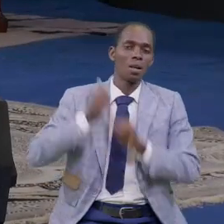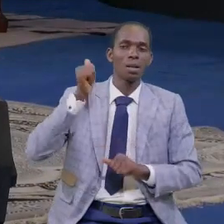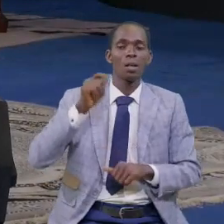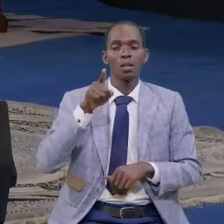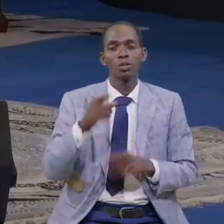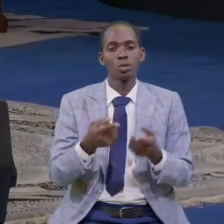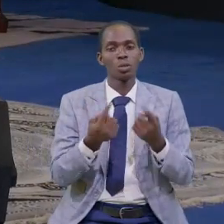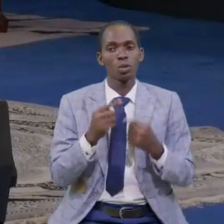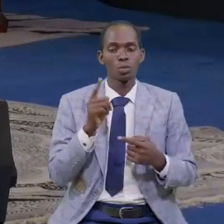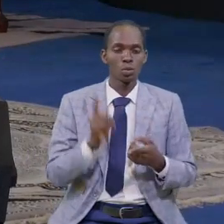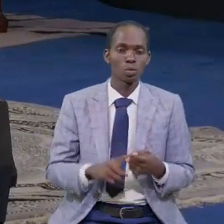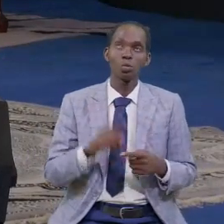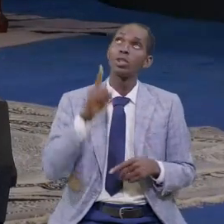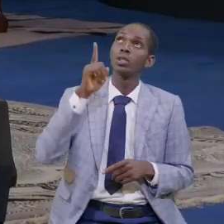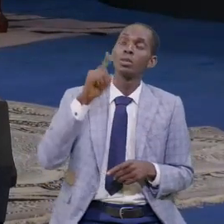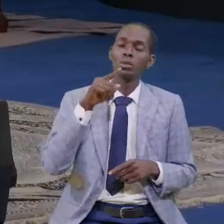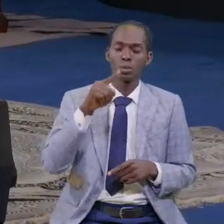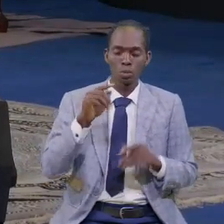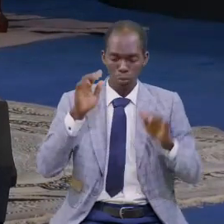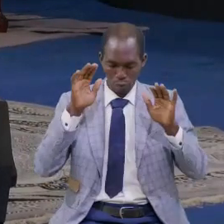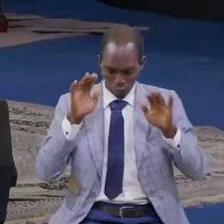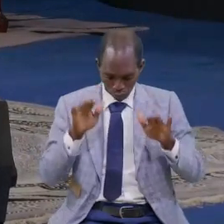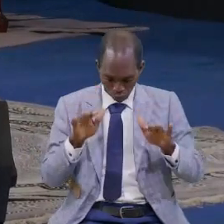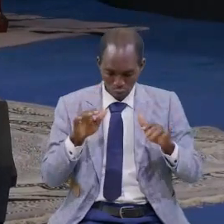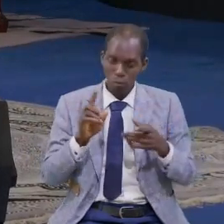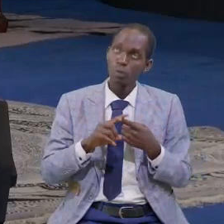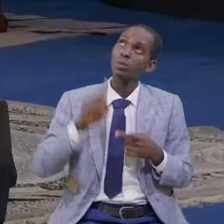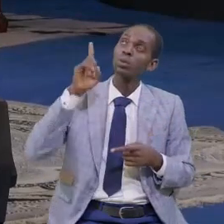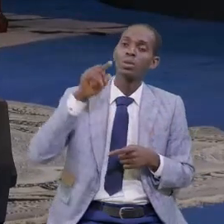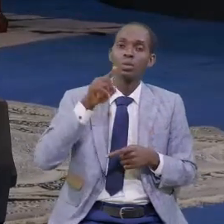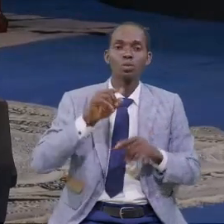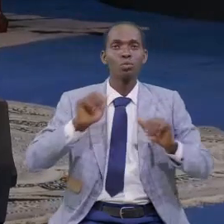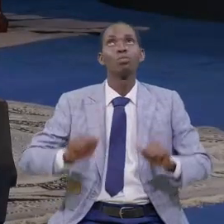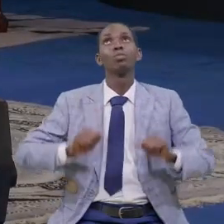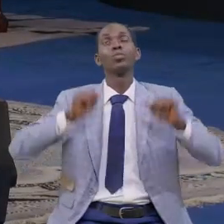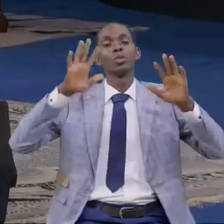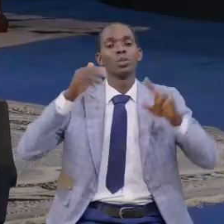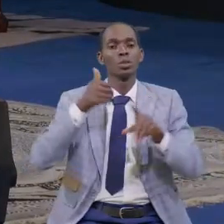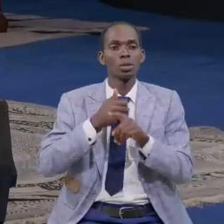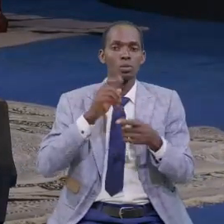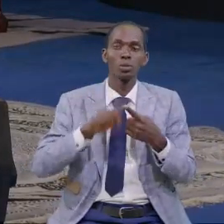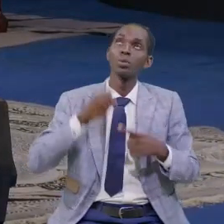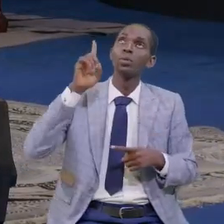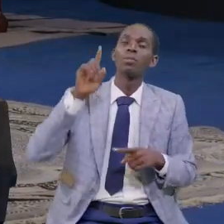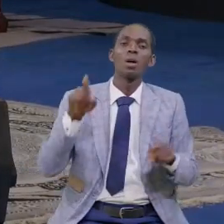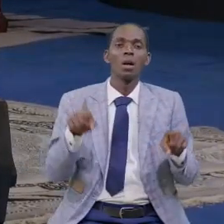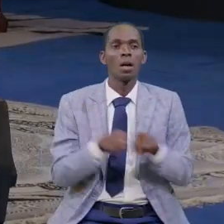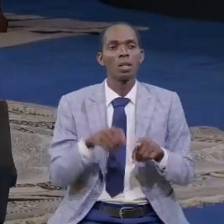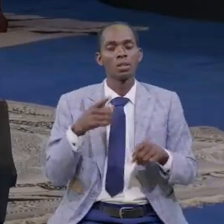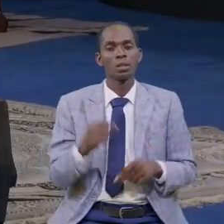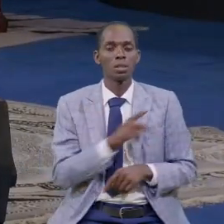to him, you bow to him, you submit to him as the King of Kings,